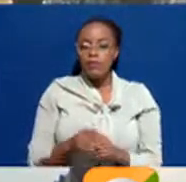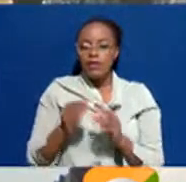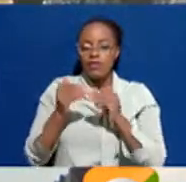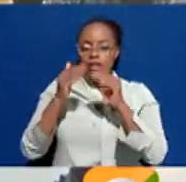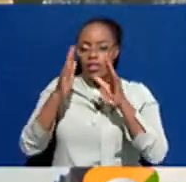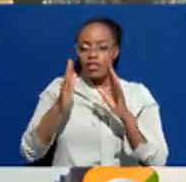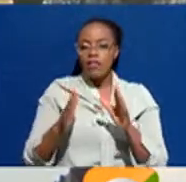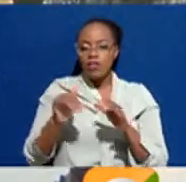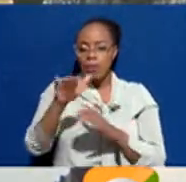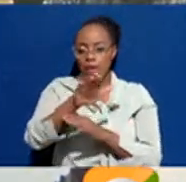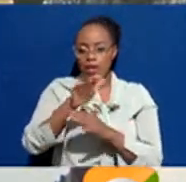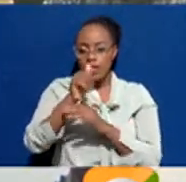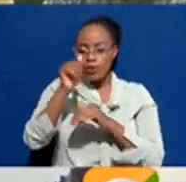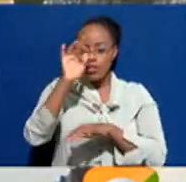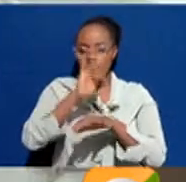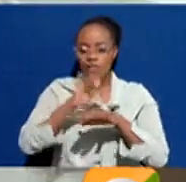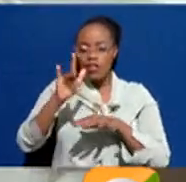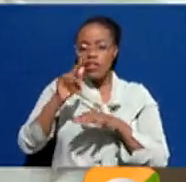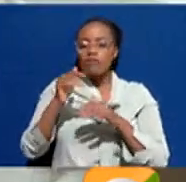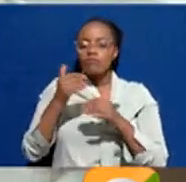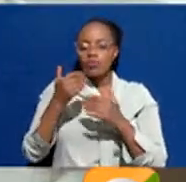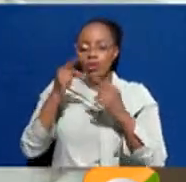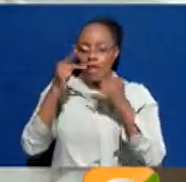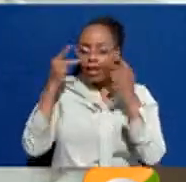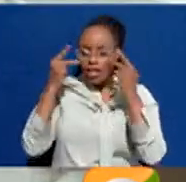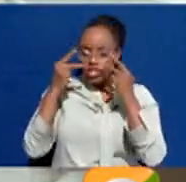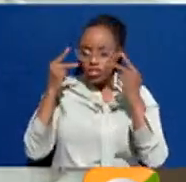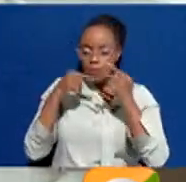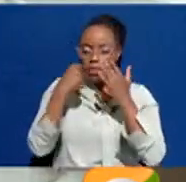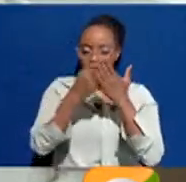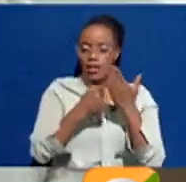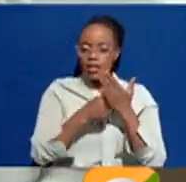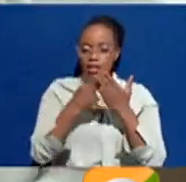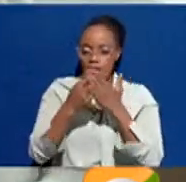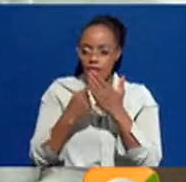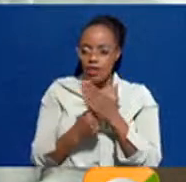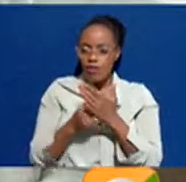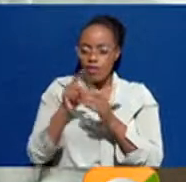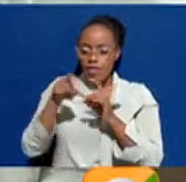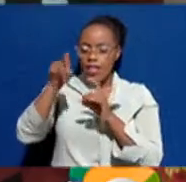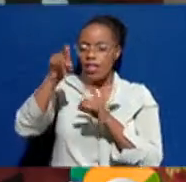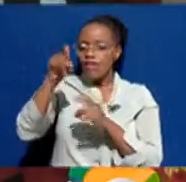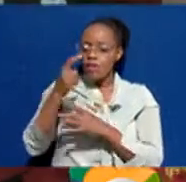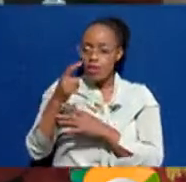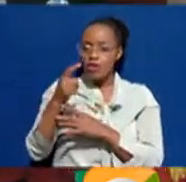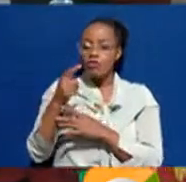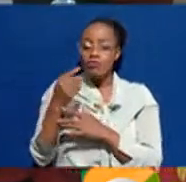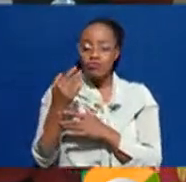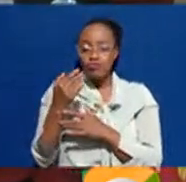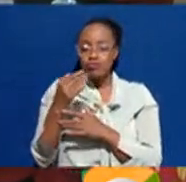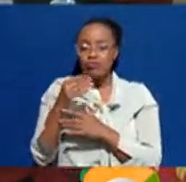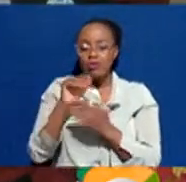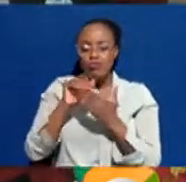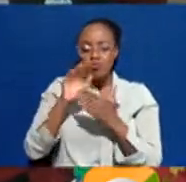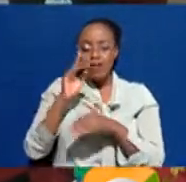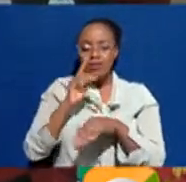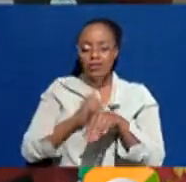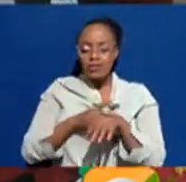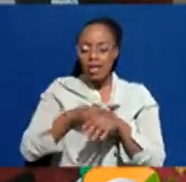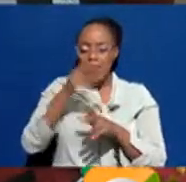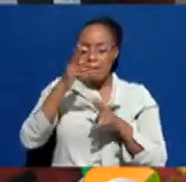Leaders from areas affected by terror attacks deliberated on the increased incidences of attacks